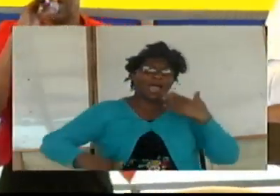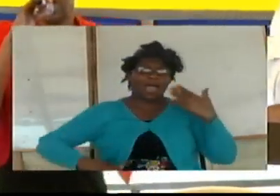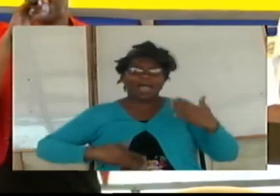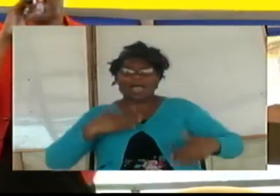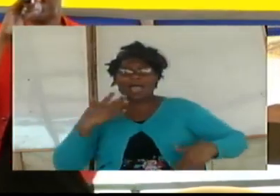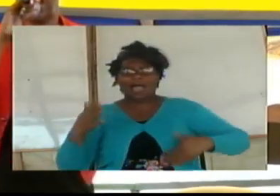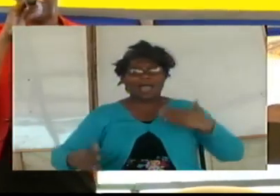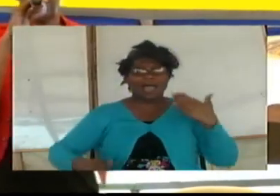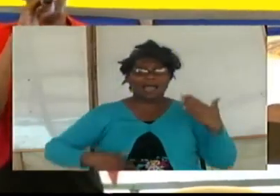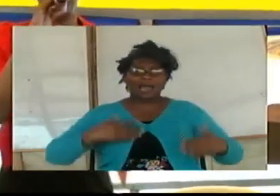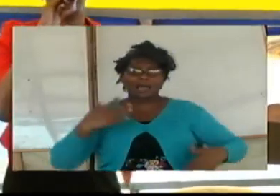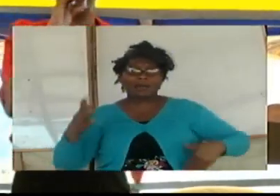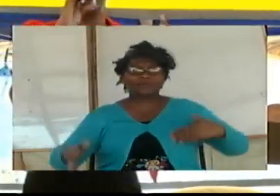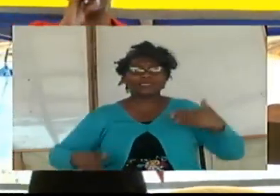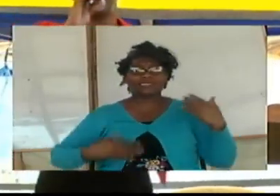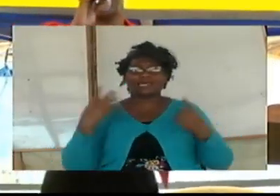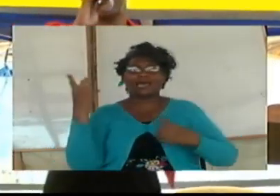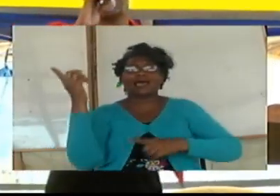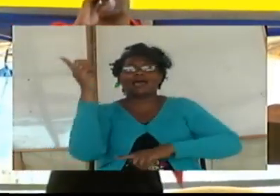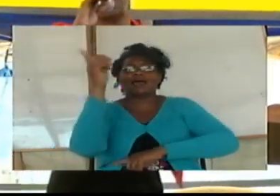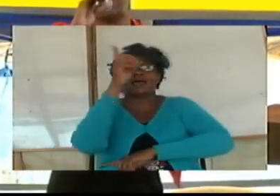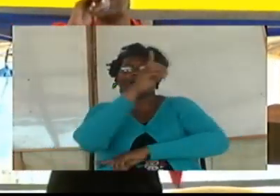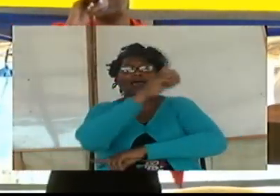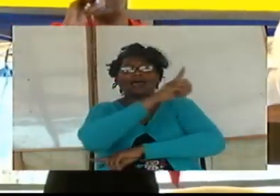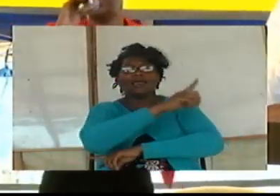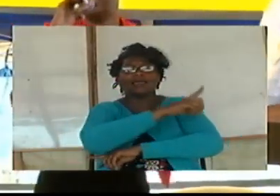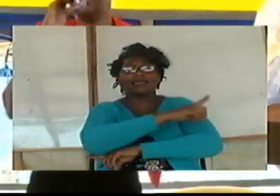Happy days.